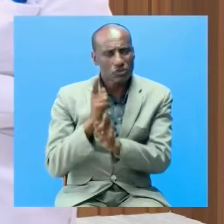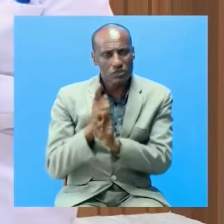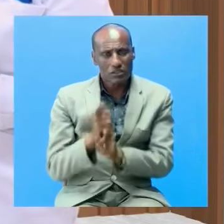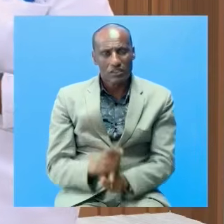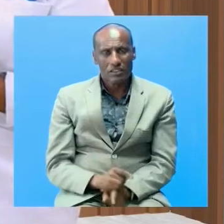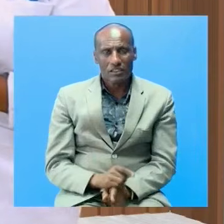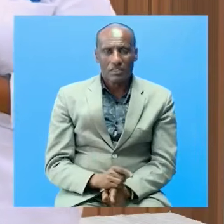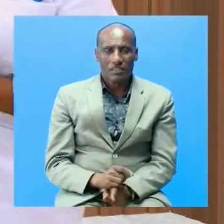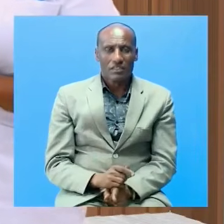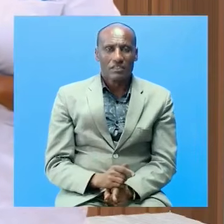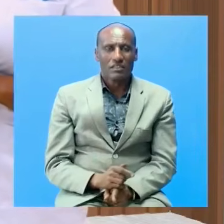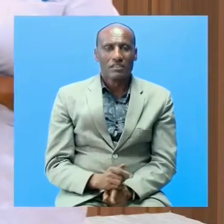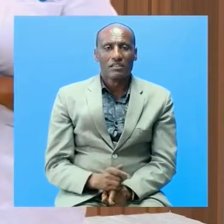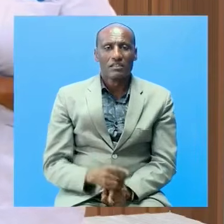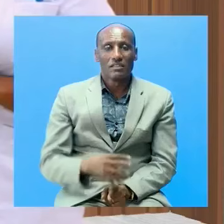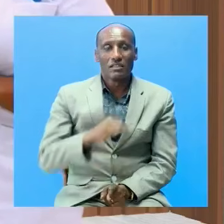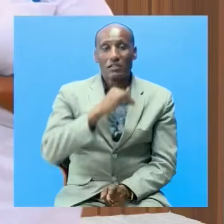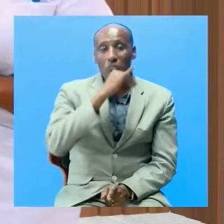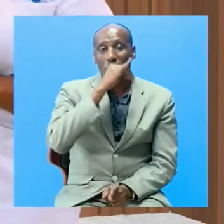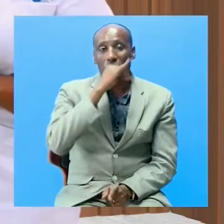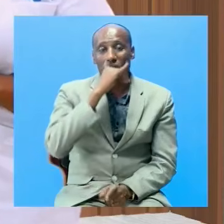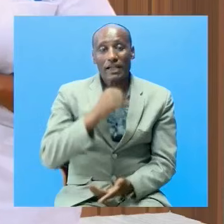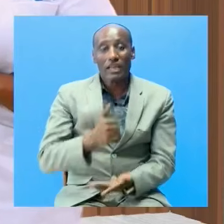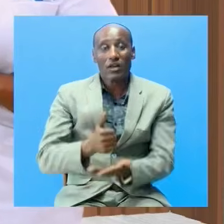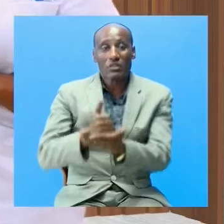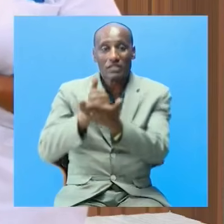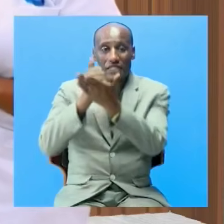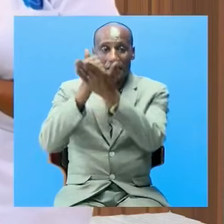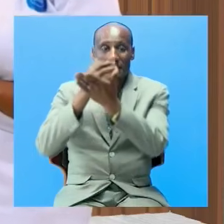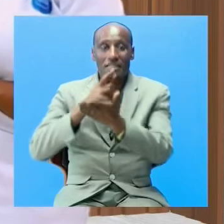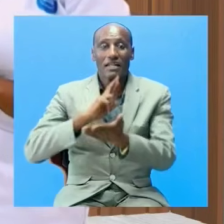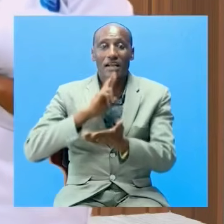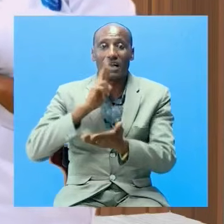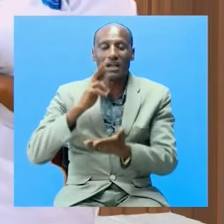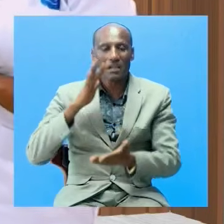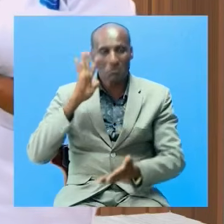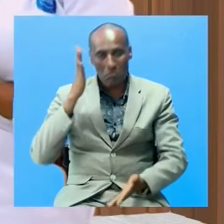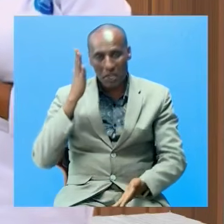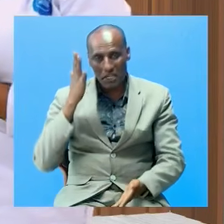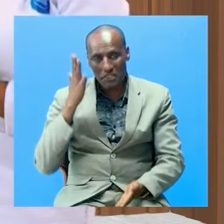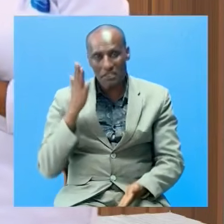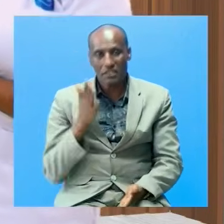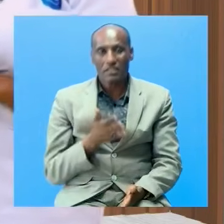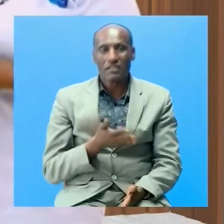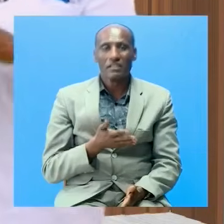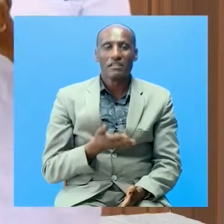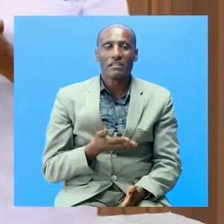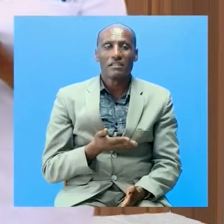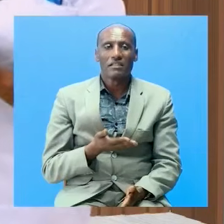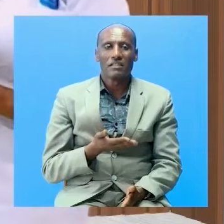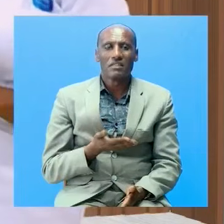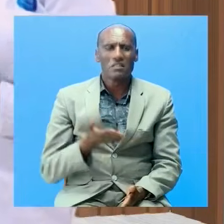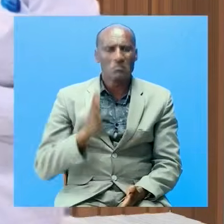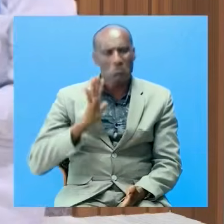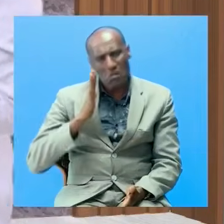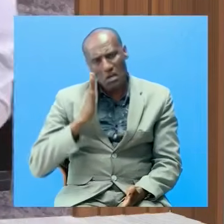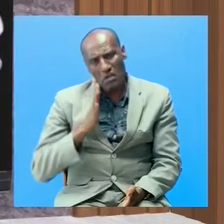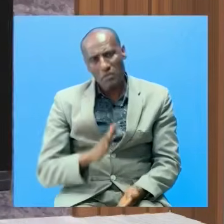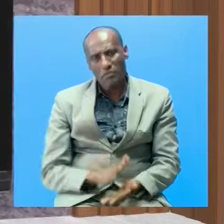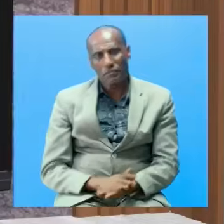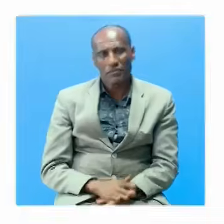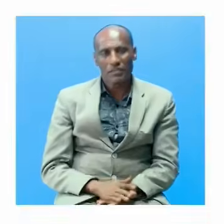Which ones do you think are the modal auxiliaries here? Yes, the modal auxiliaries that we see in these sentences